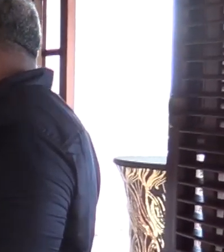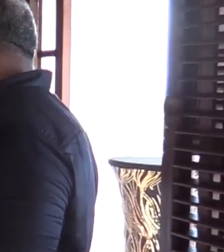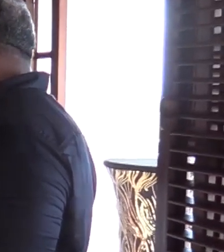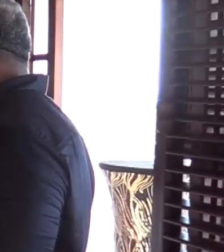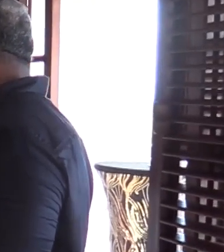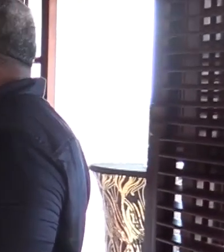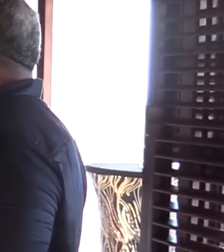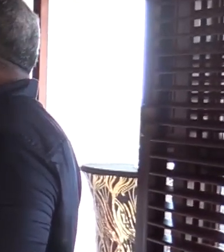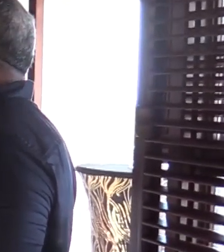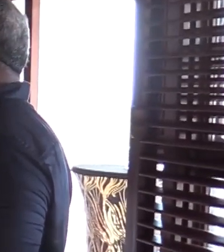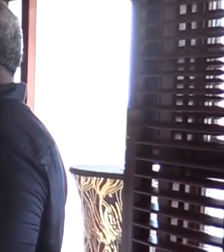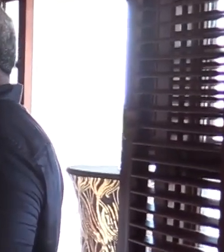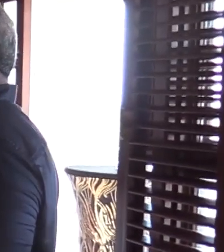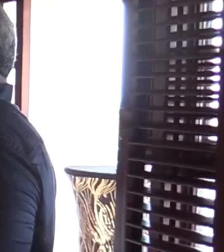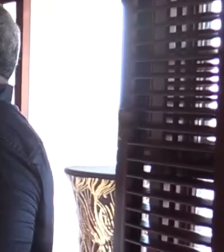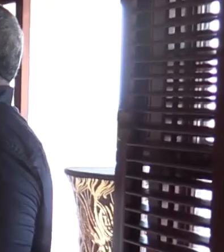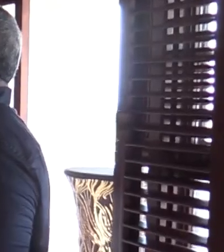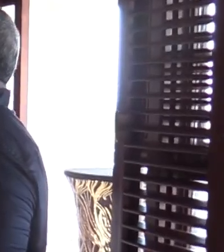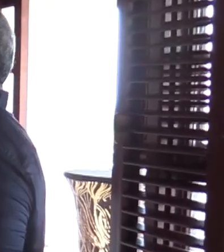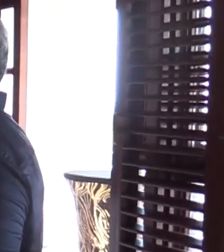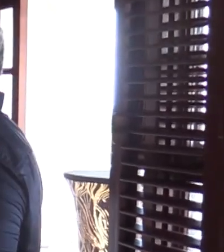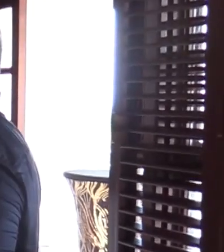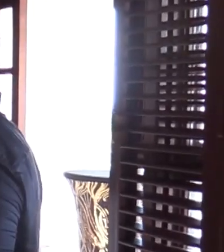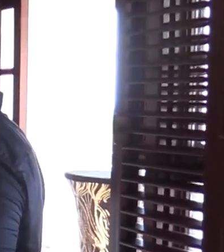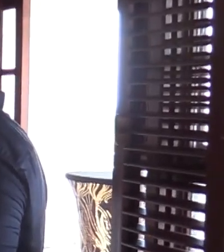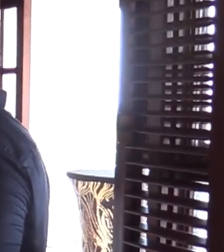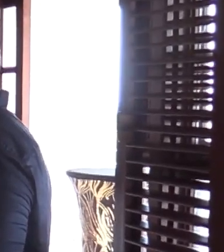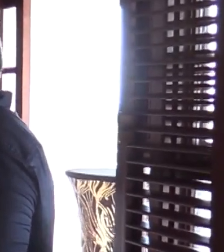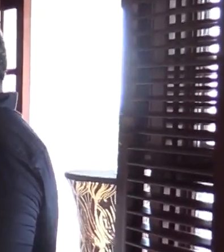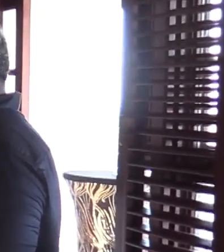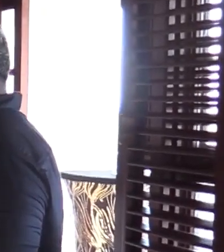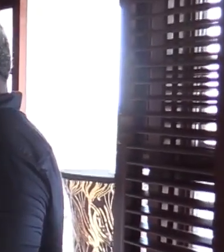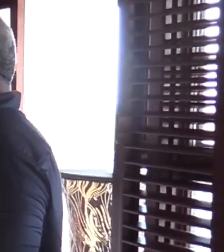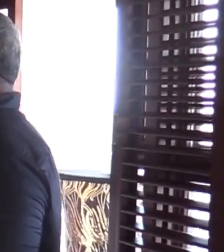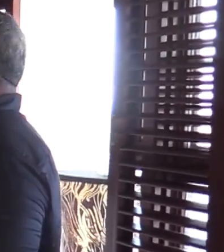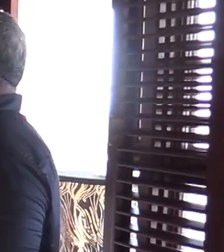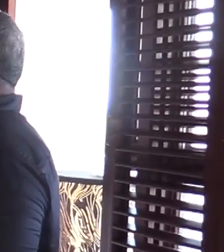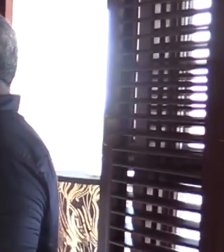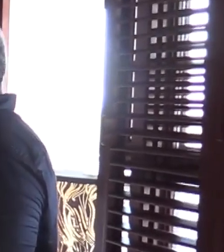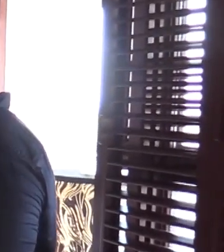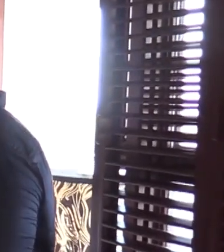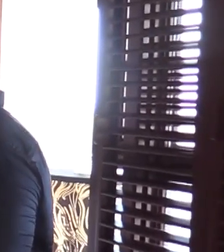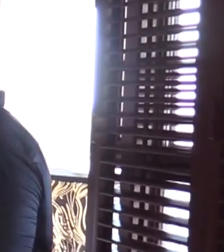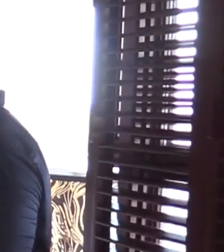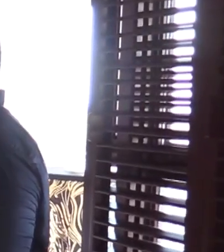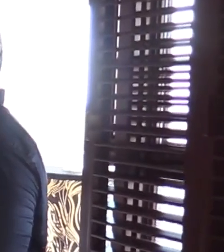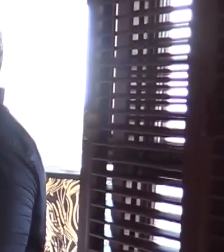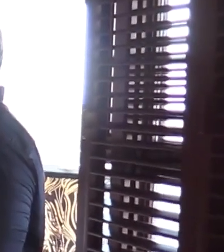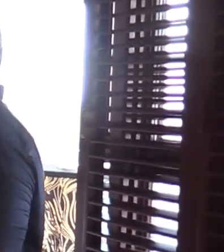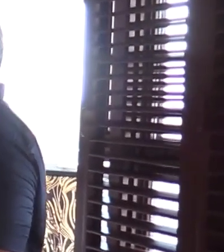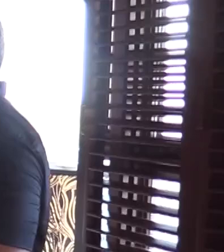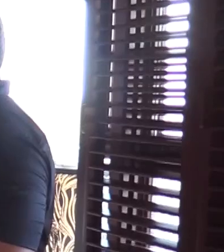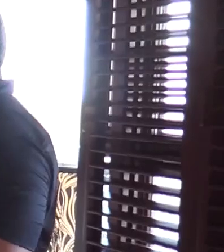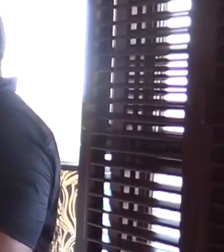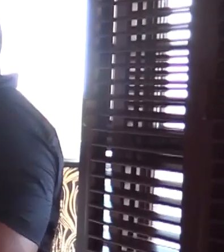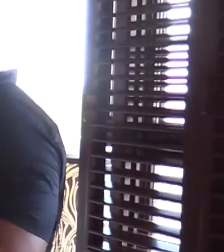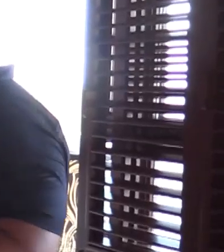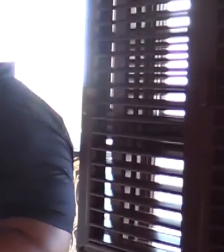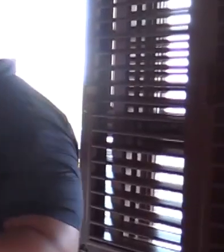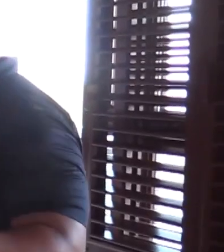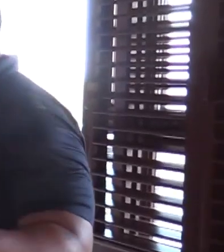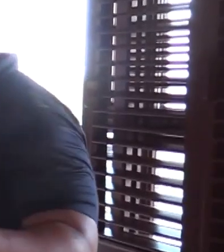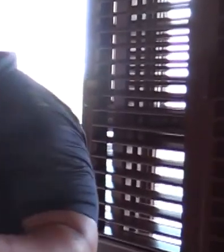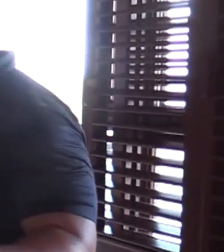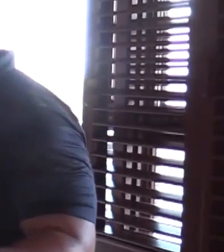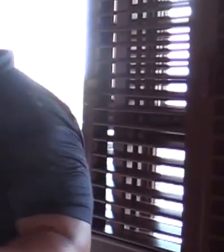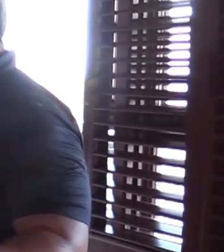whilst you as young people are developing your craft and doing so successfully, we're watching our